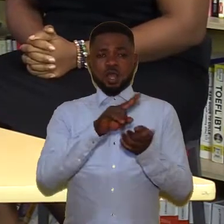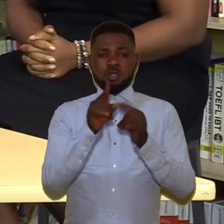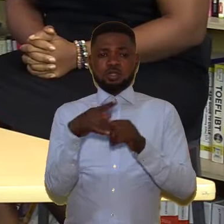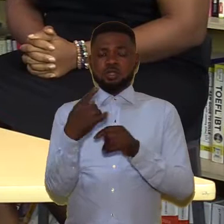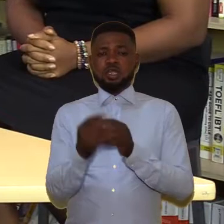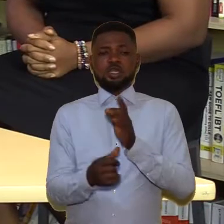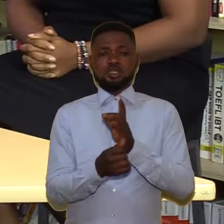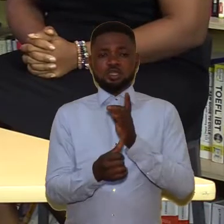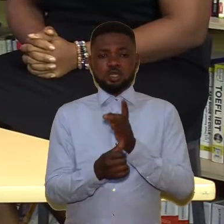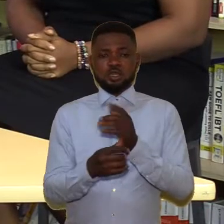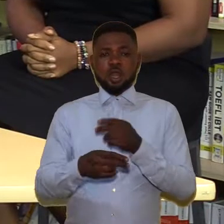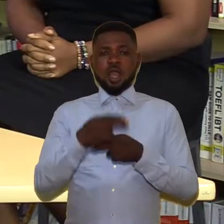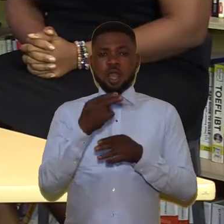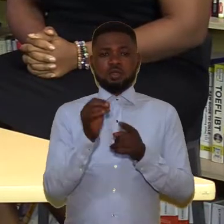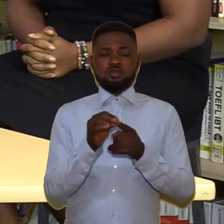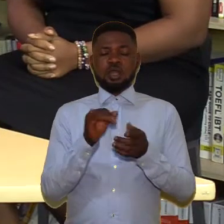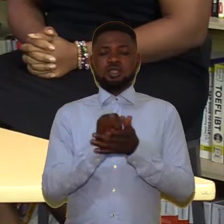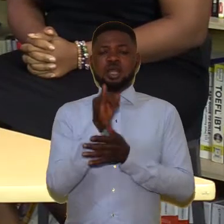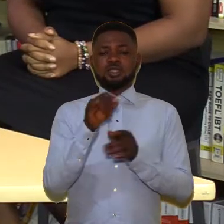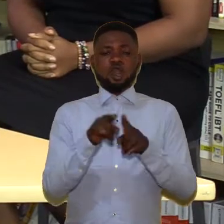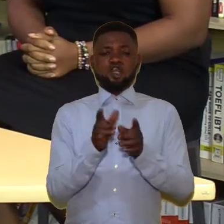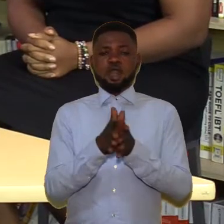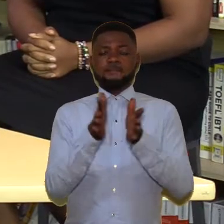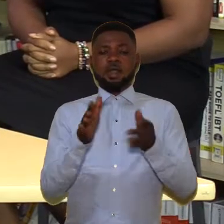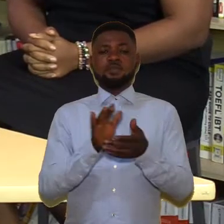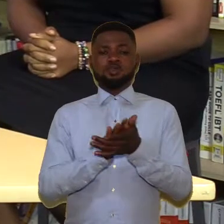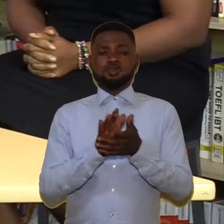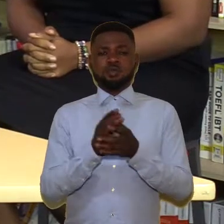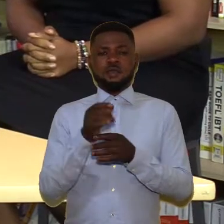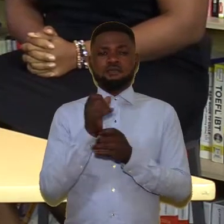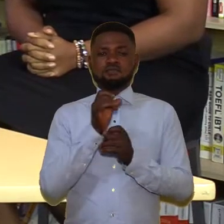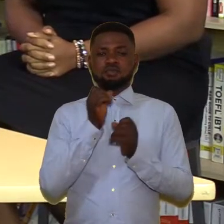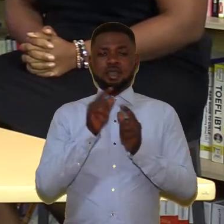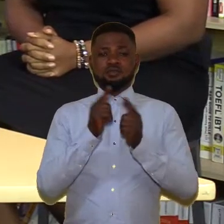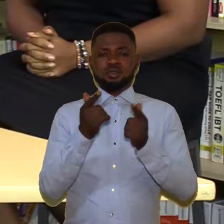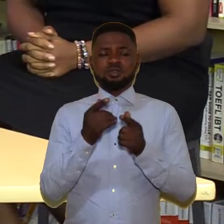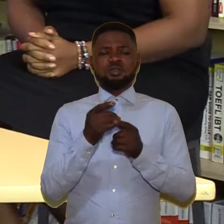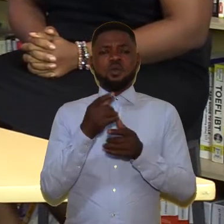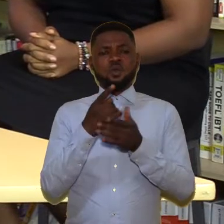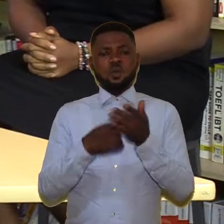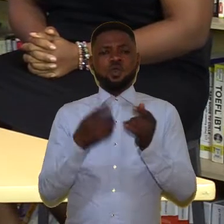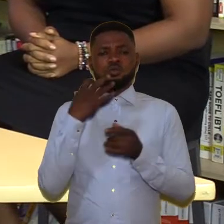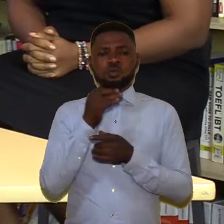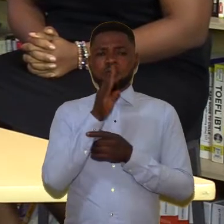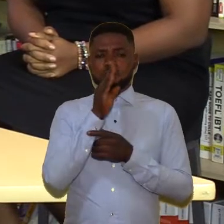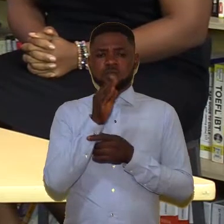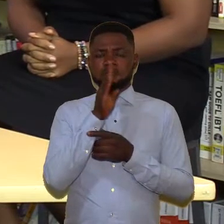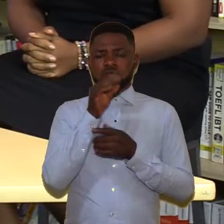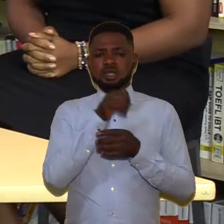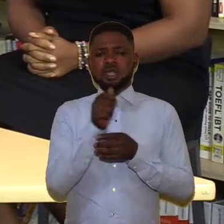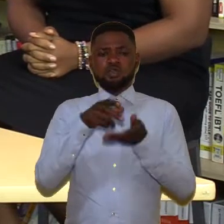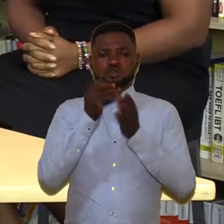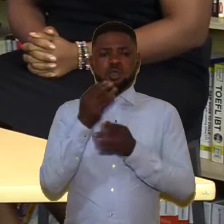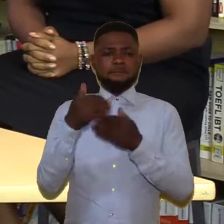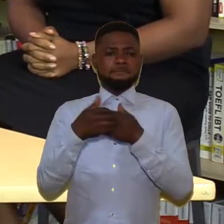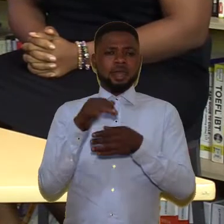the senior high too, that is also a public school. Fantastic. We want to hear from you. How was it being a student back